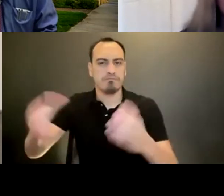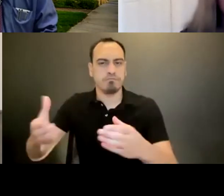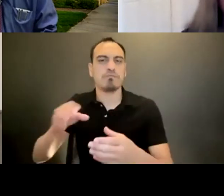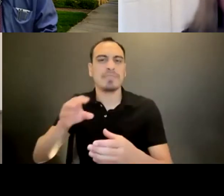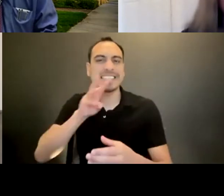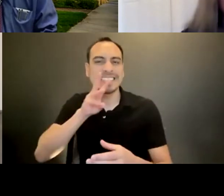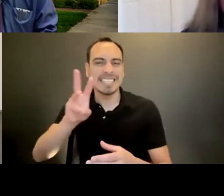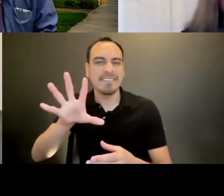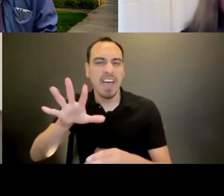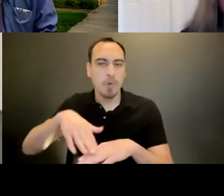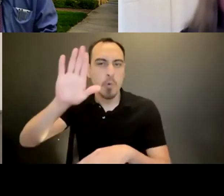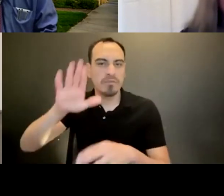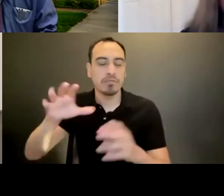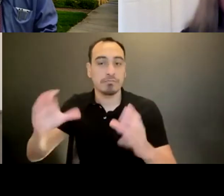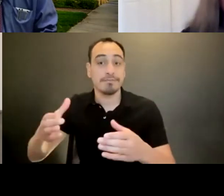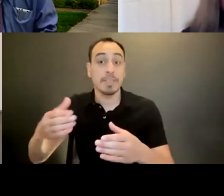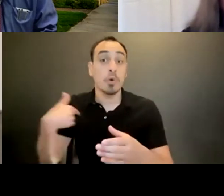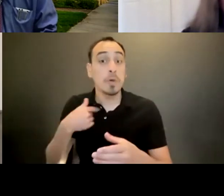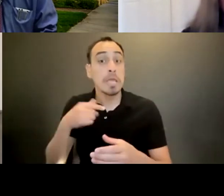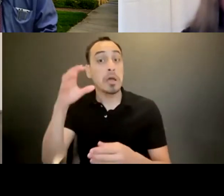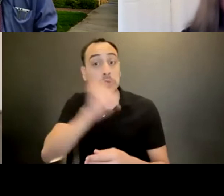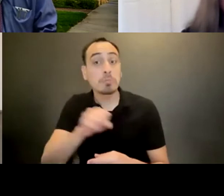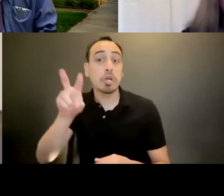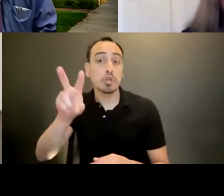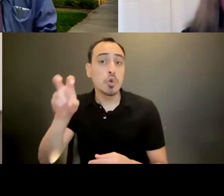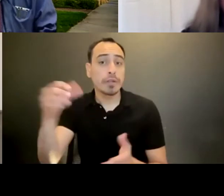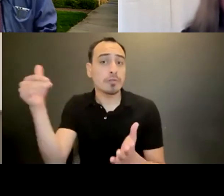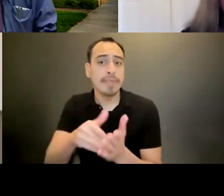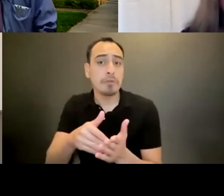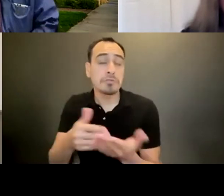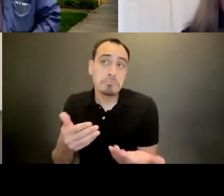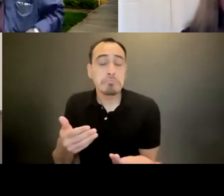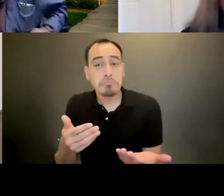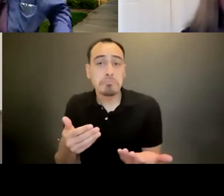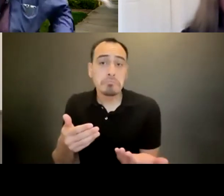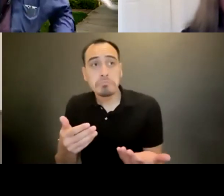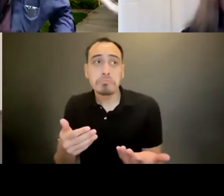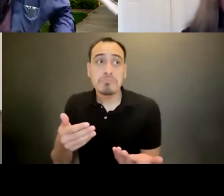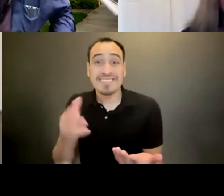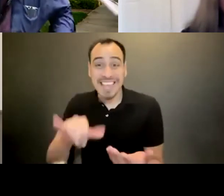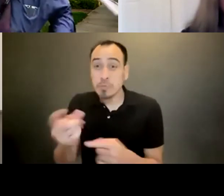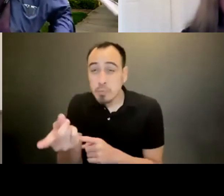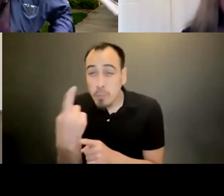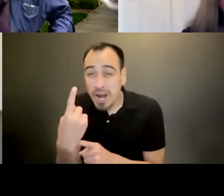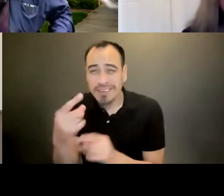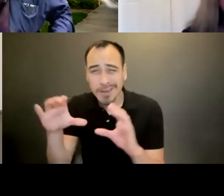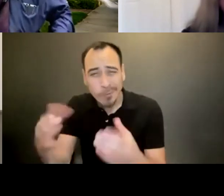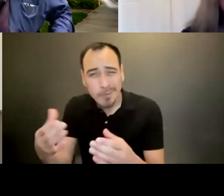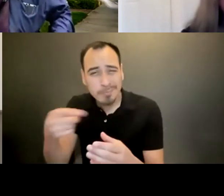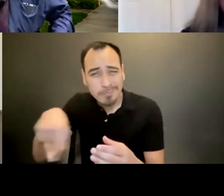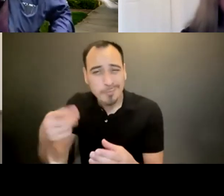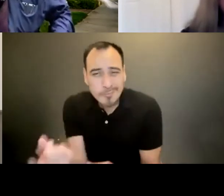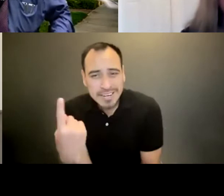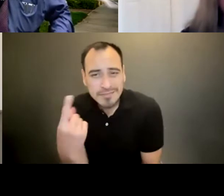the estimate that we had was 200,000. So that gives you an idea of just one group. And then we do have